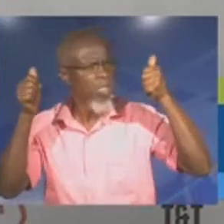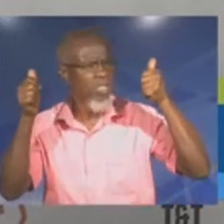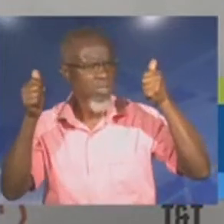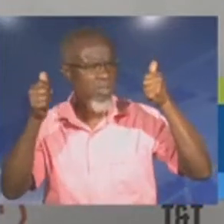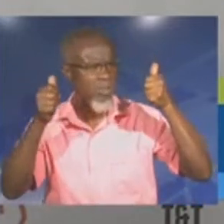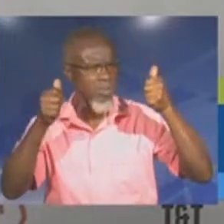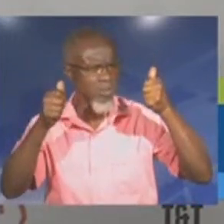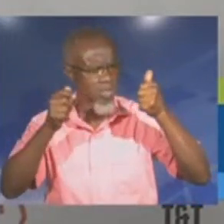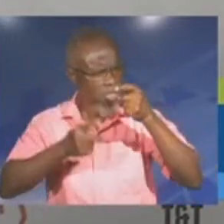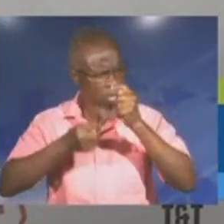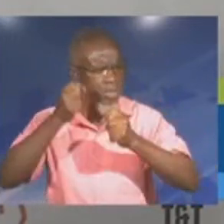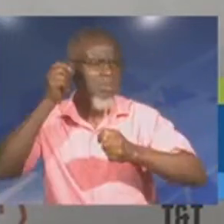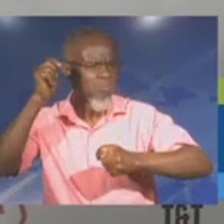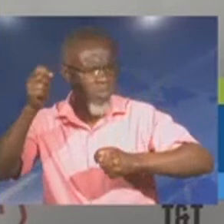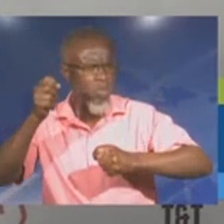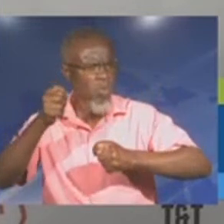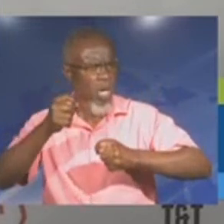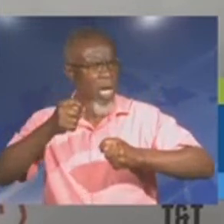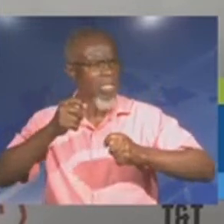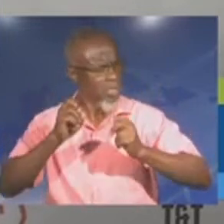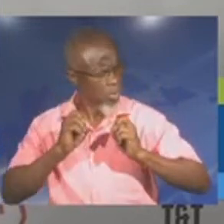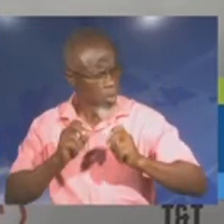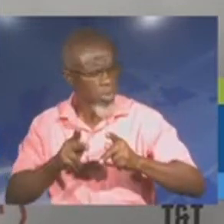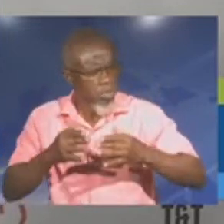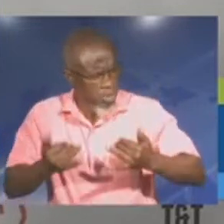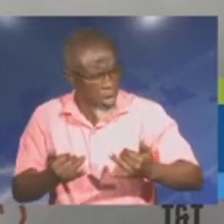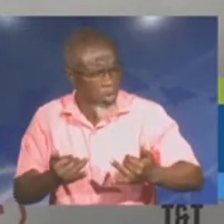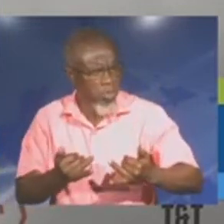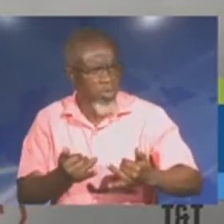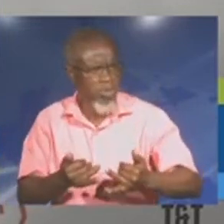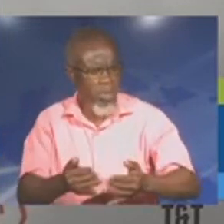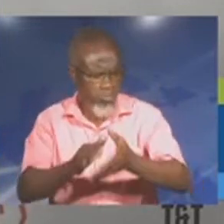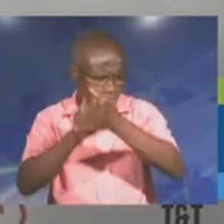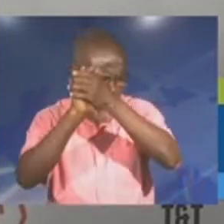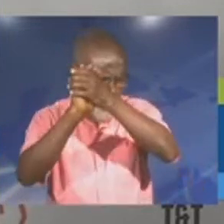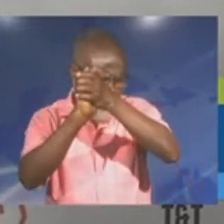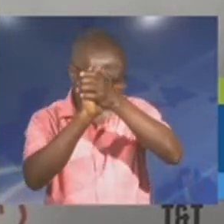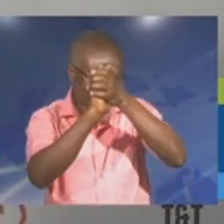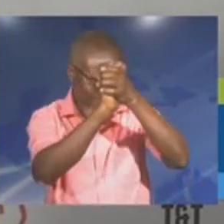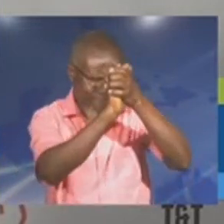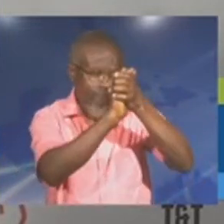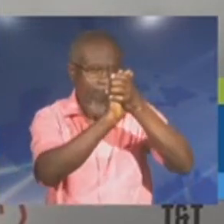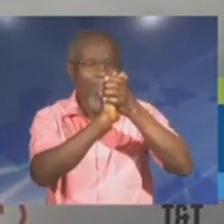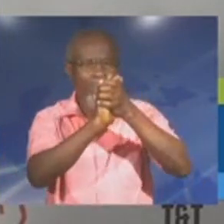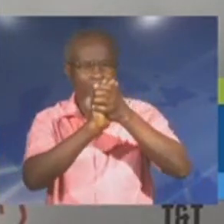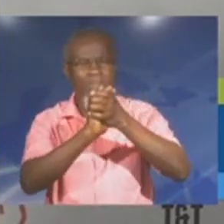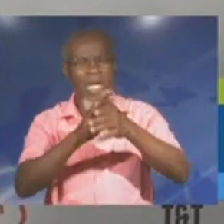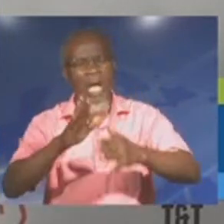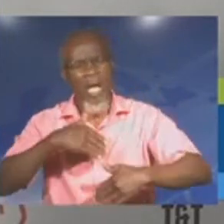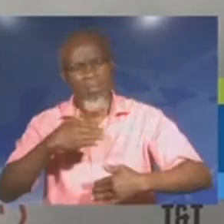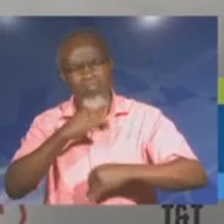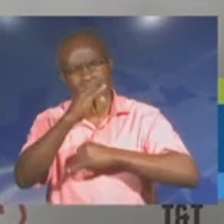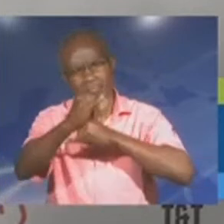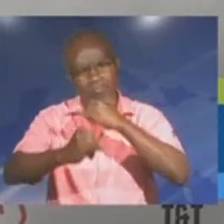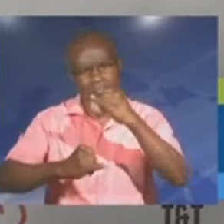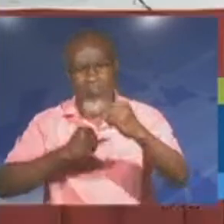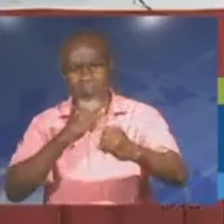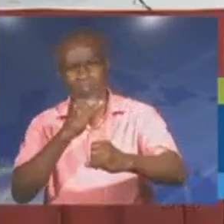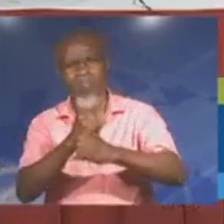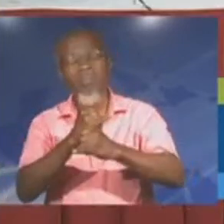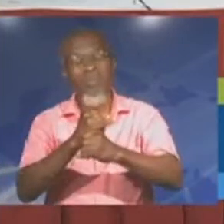I take this opportunity to wish us all a happy International Nurses Day. Thank